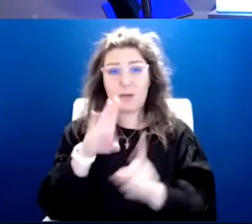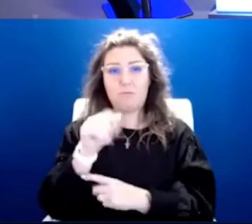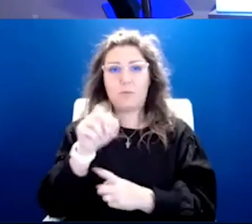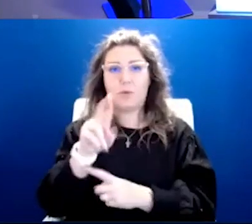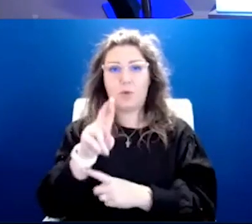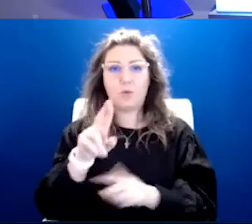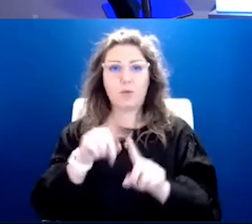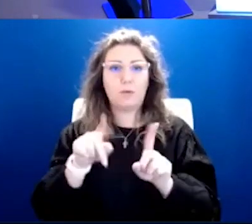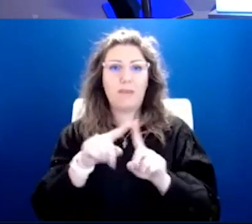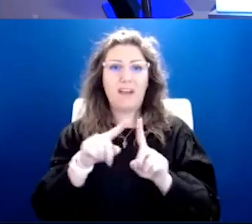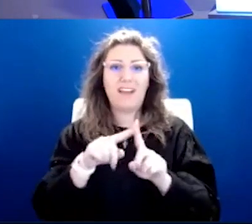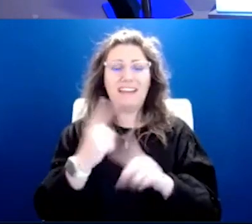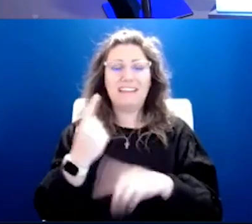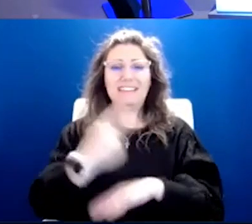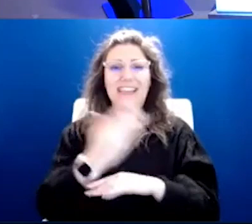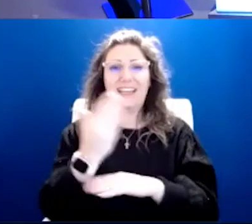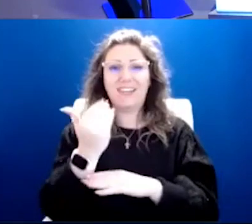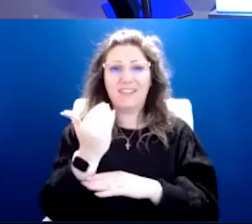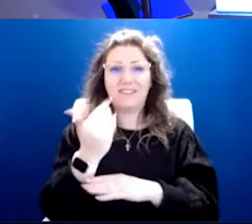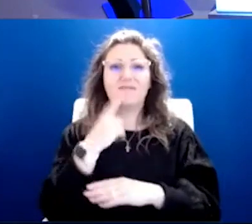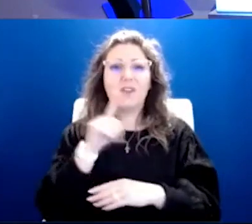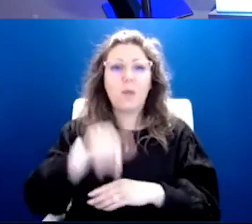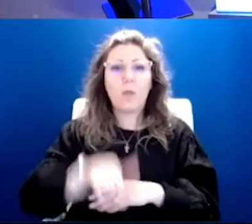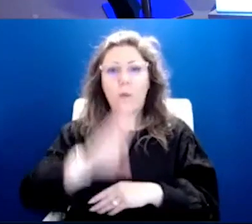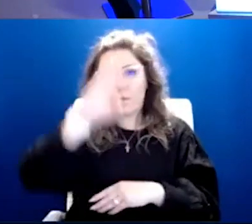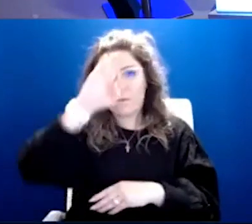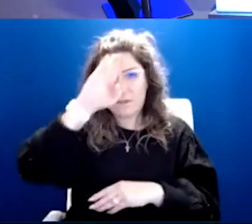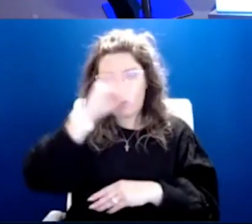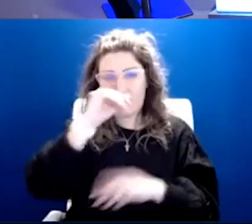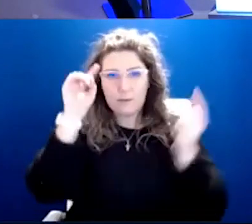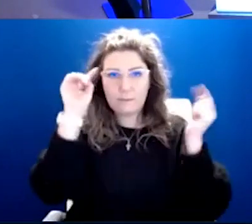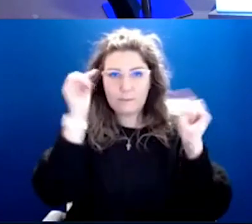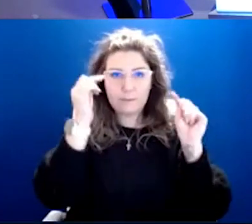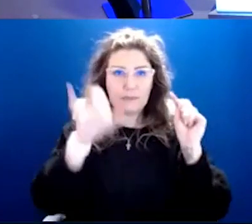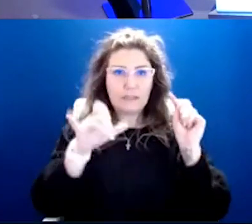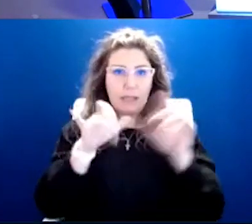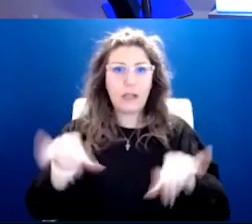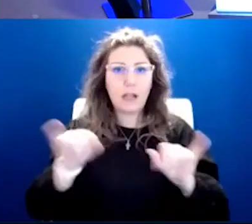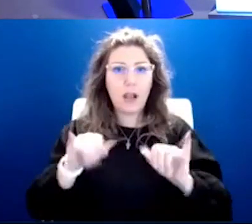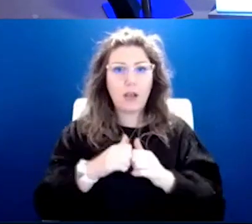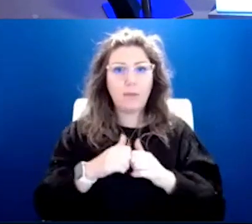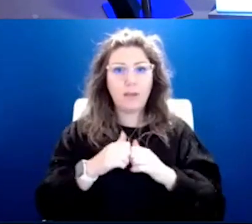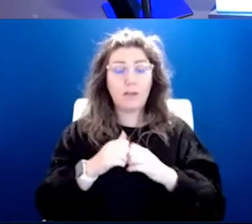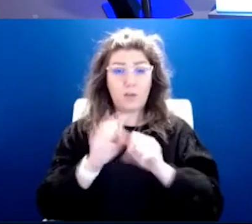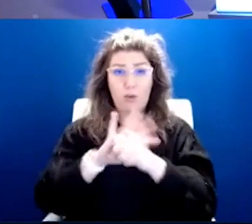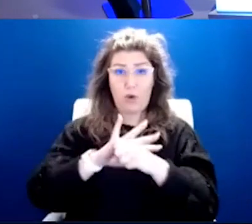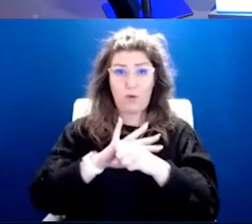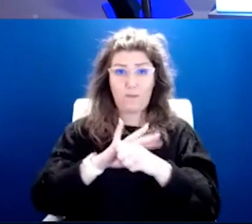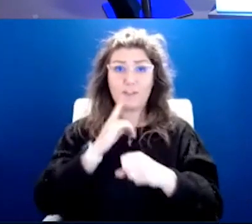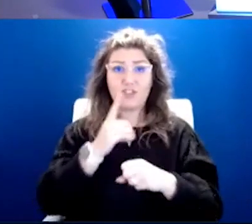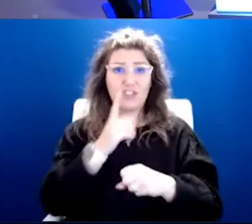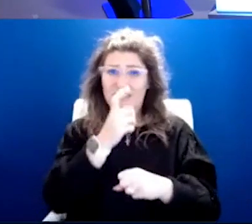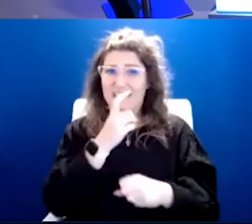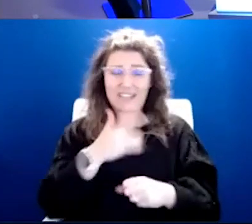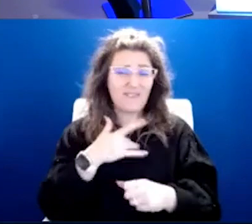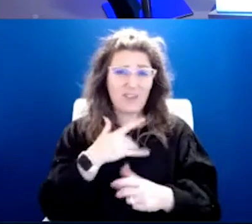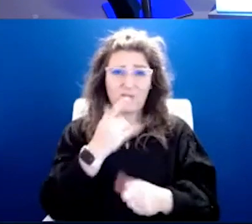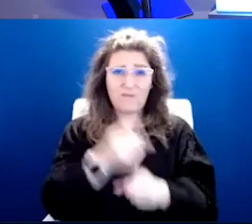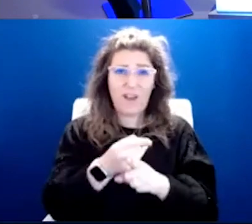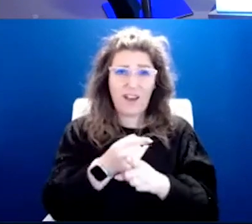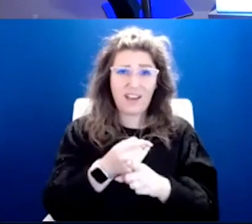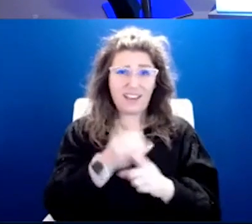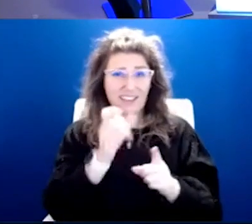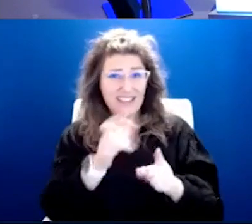day 15 of a low-grade fever and headache. Is this common with COVID? She said she just doesn't feel right. Is that pretty